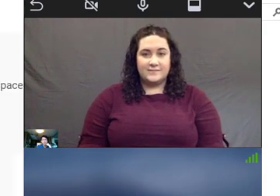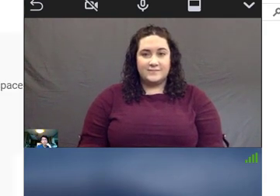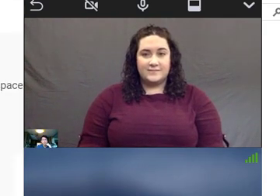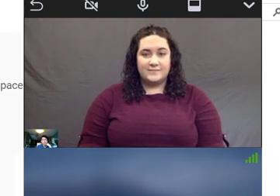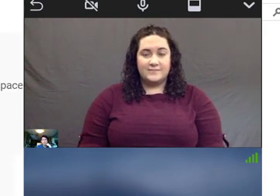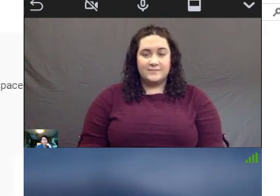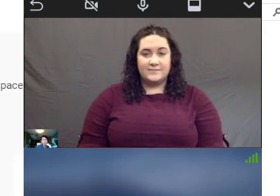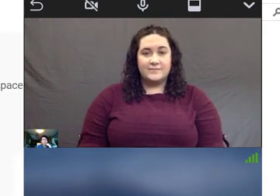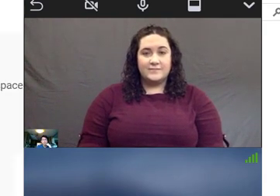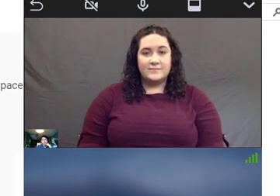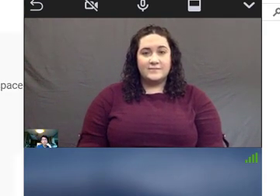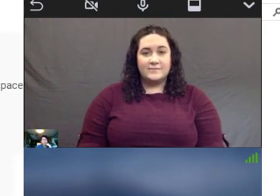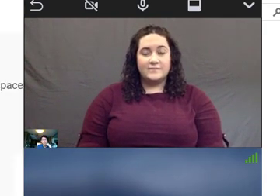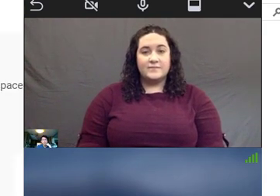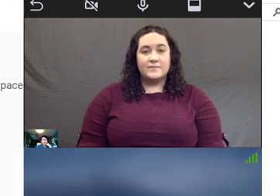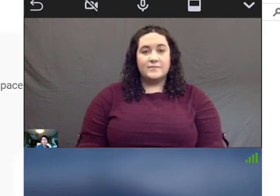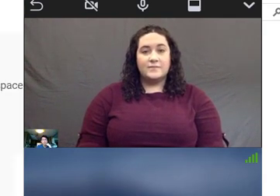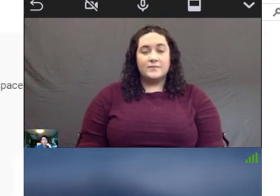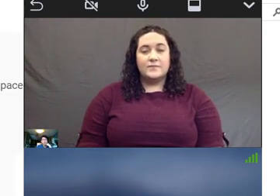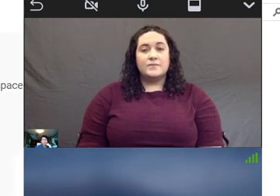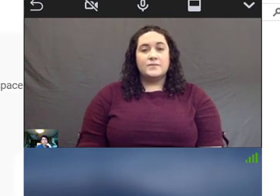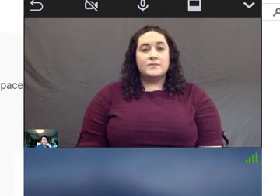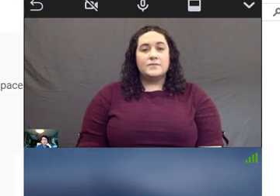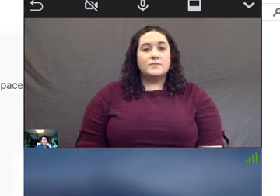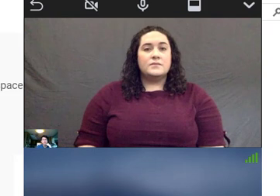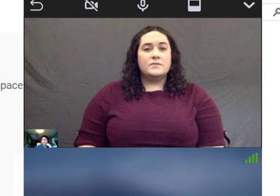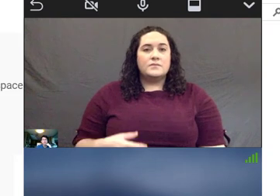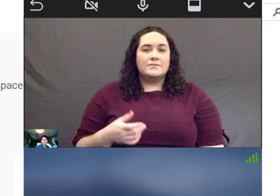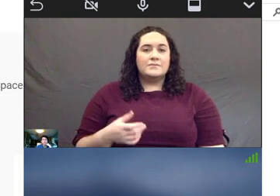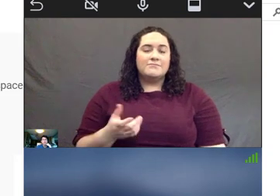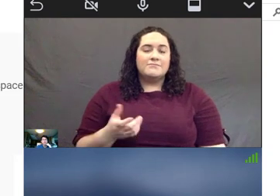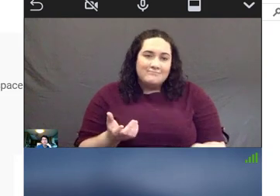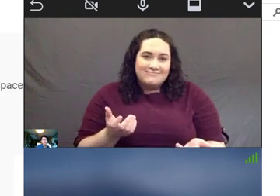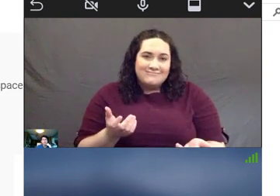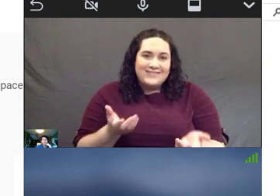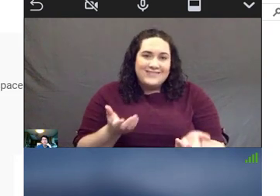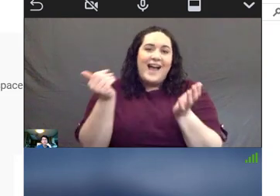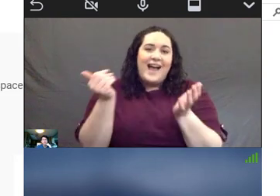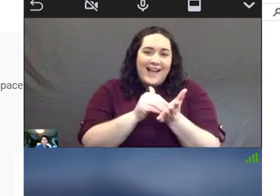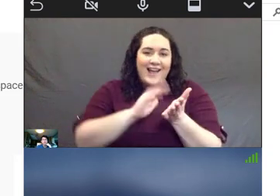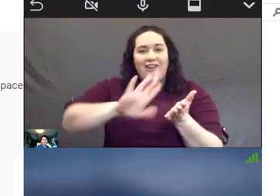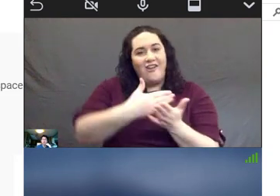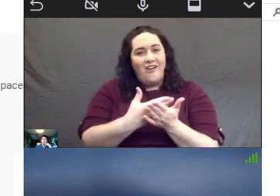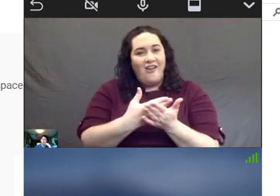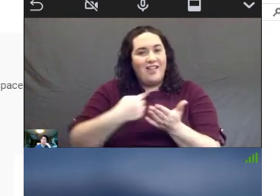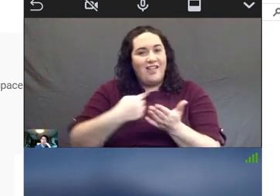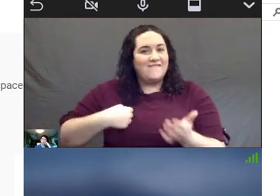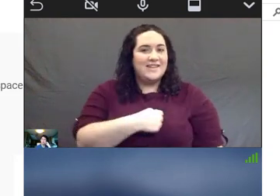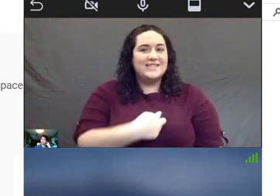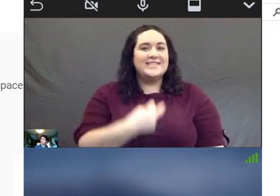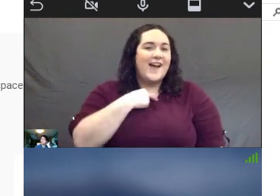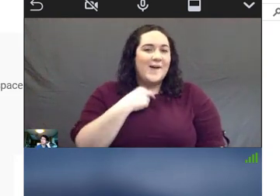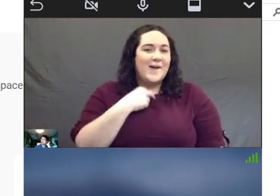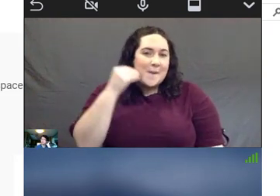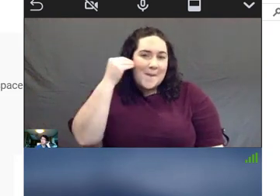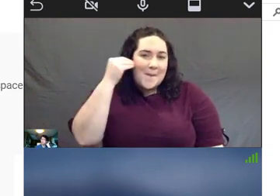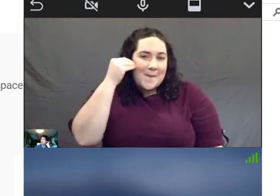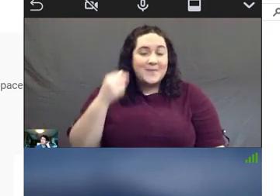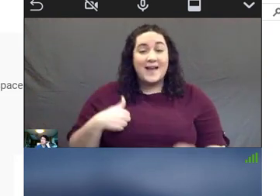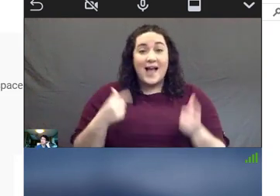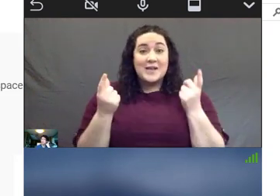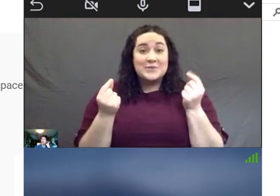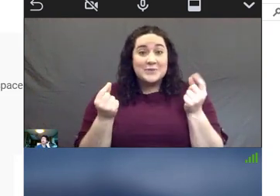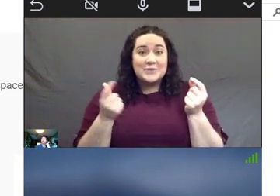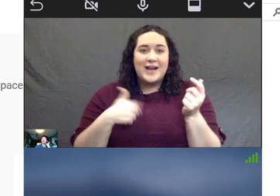So I guess like last time, I guess, you know, we're all stuck in. So I've been doing a little cooking. I like, as you probably know, I enjoy cooking